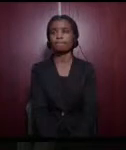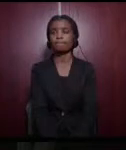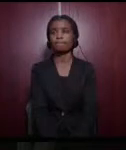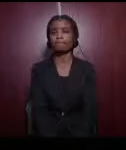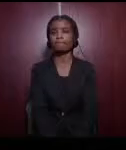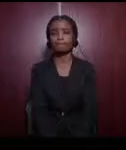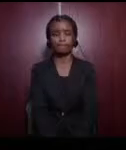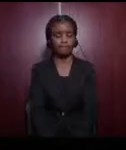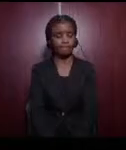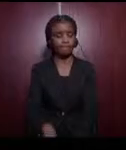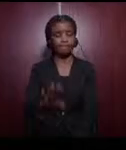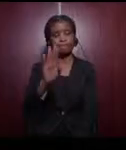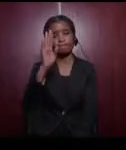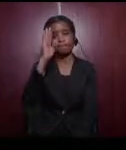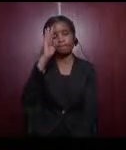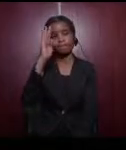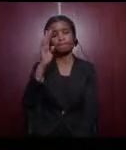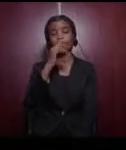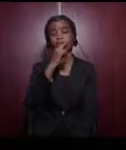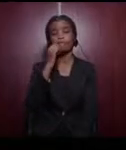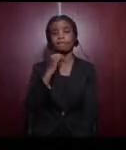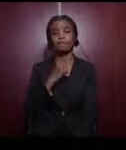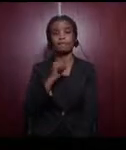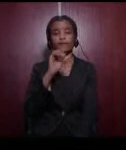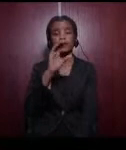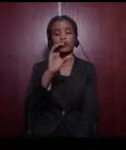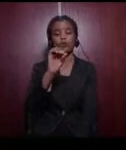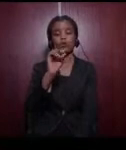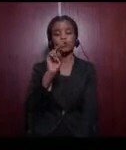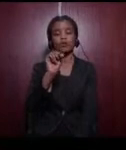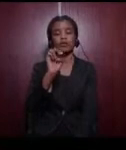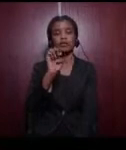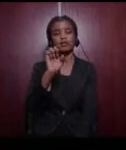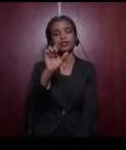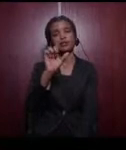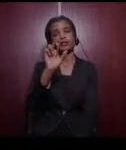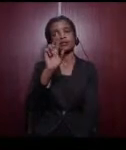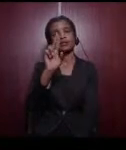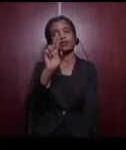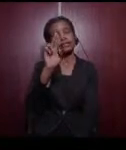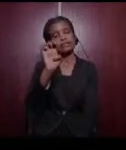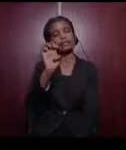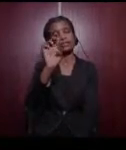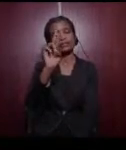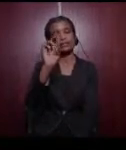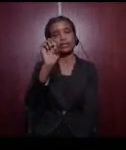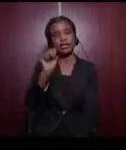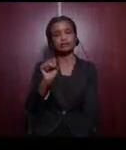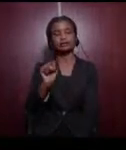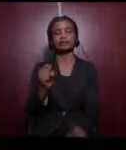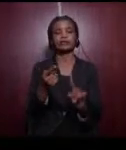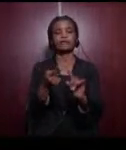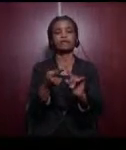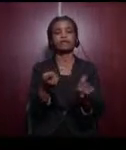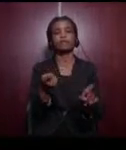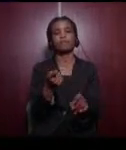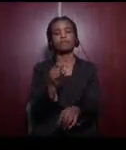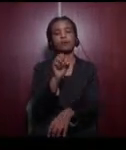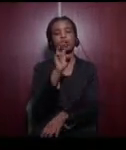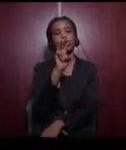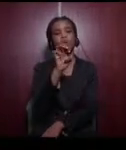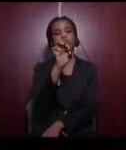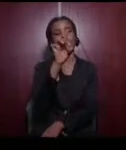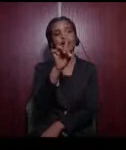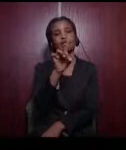Dumelang kaofela, nna lebitso la ka ke Cornelius Ramela, ke tswa ke le ko Ward 21. My